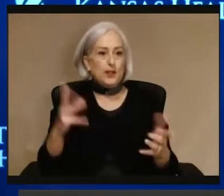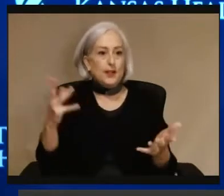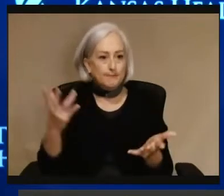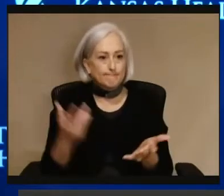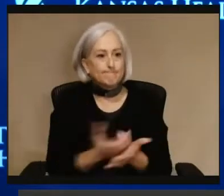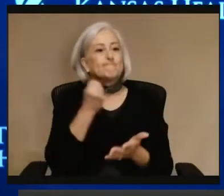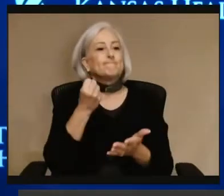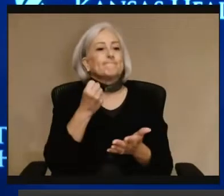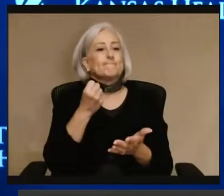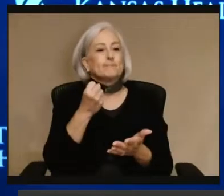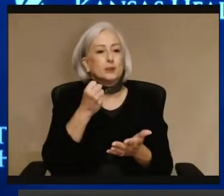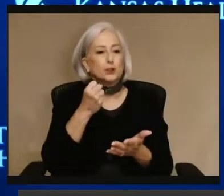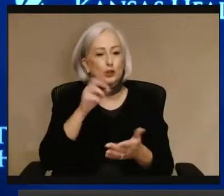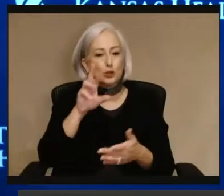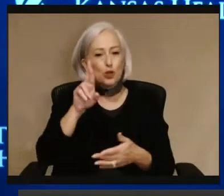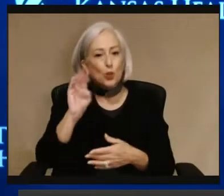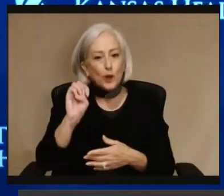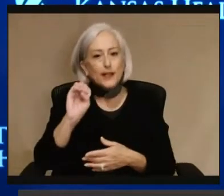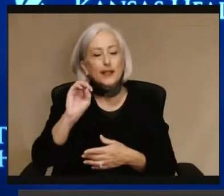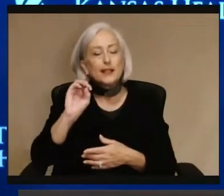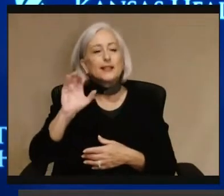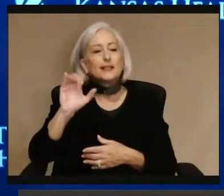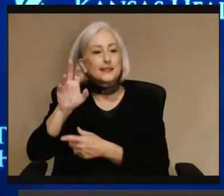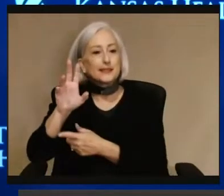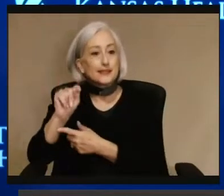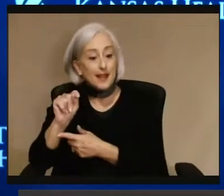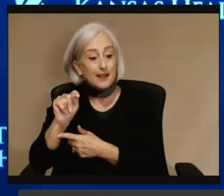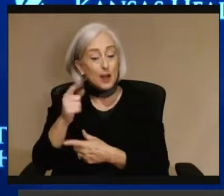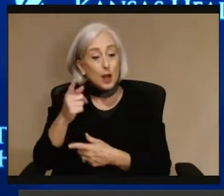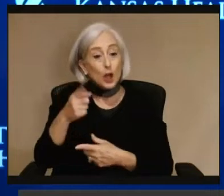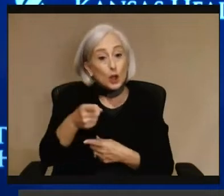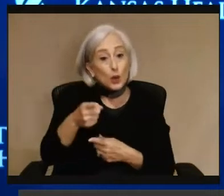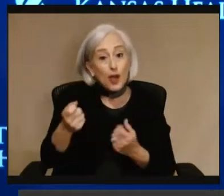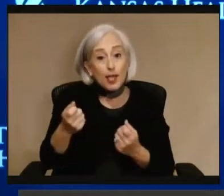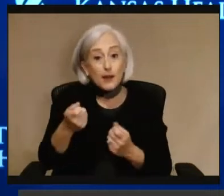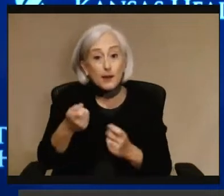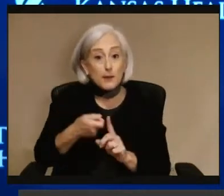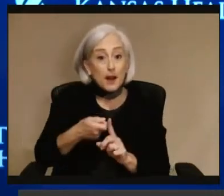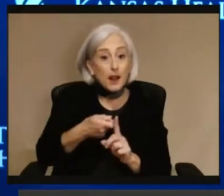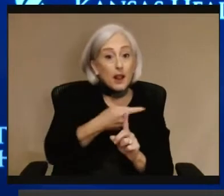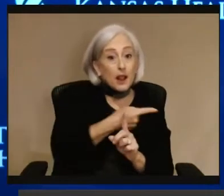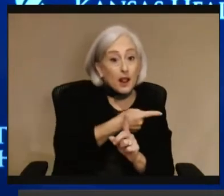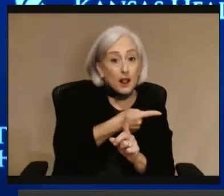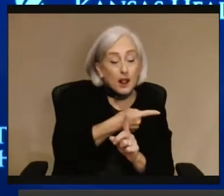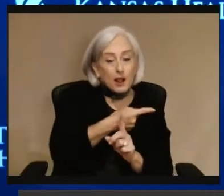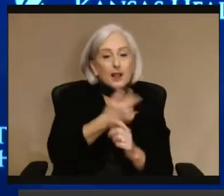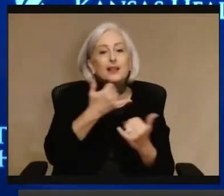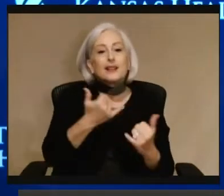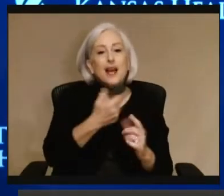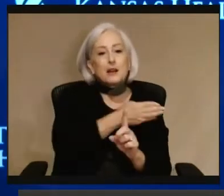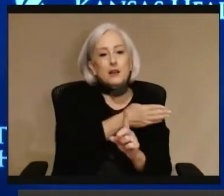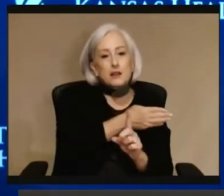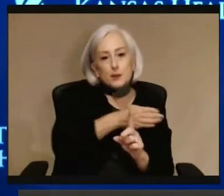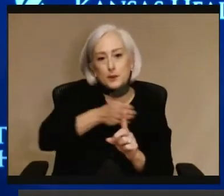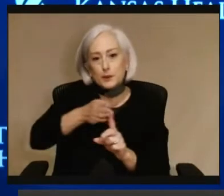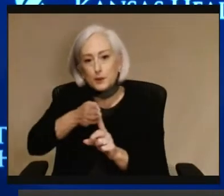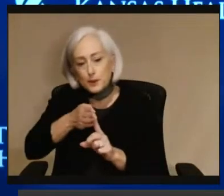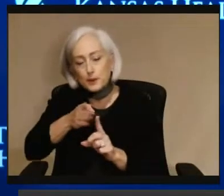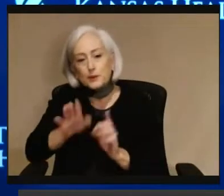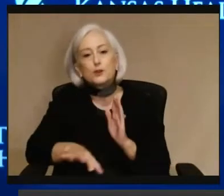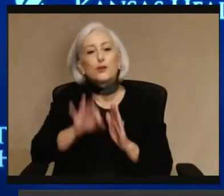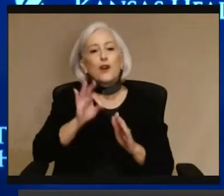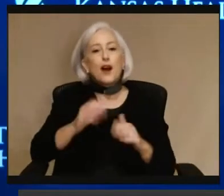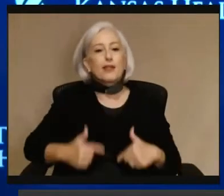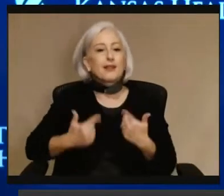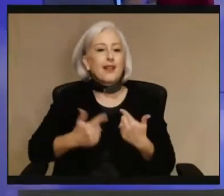find your way. You've just gotten a little off path, pull over, take a break, look at the GPS and find your way back to the life that you're meant to have and that you